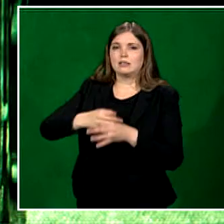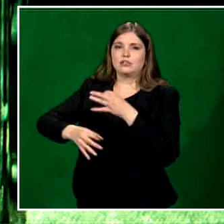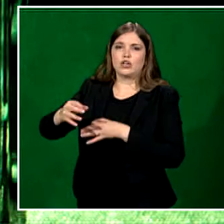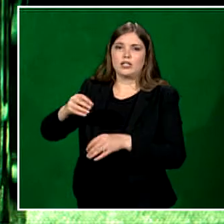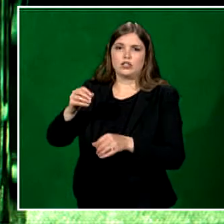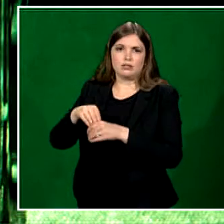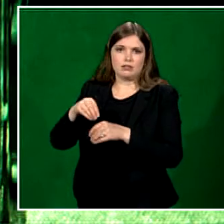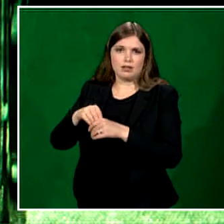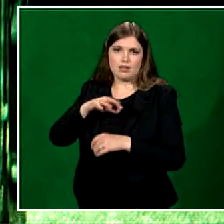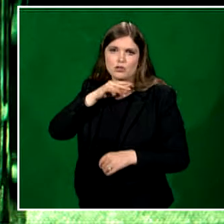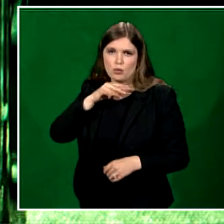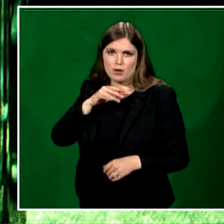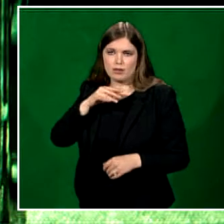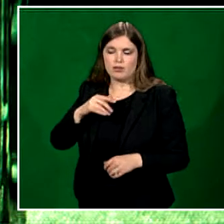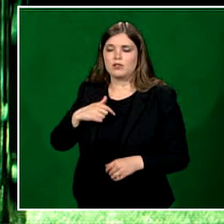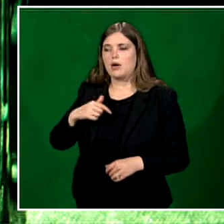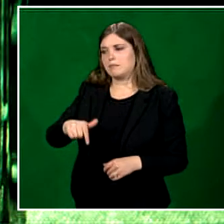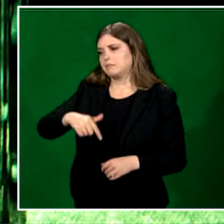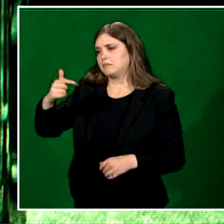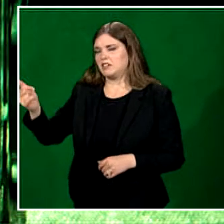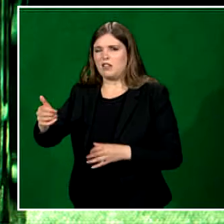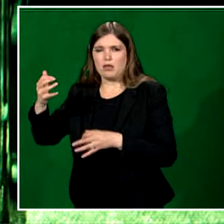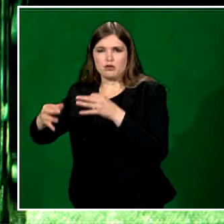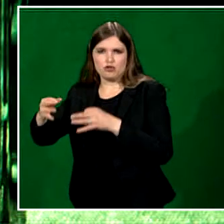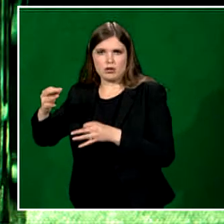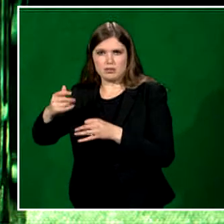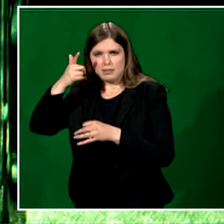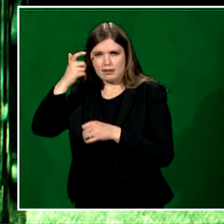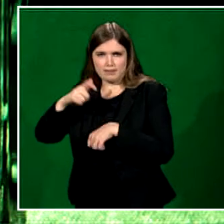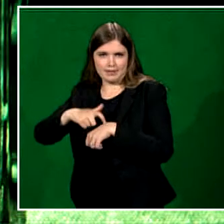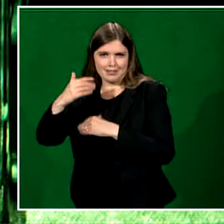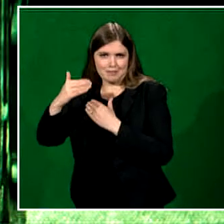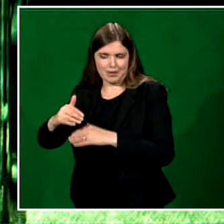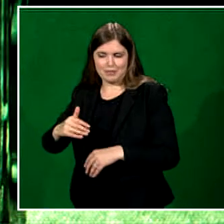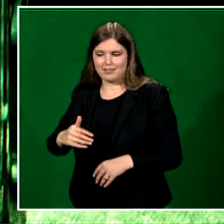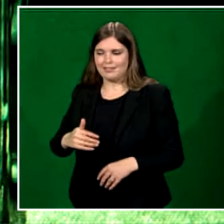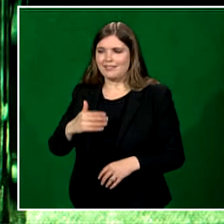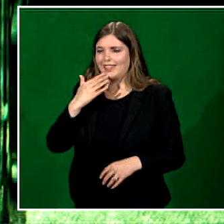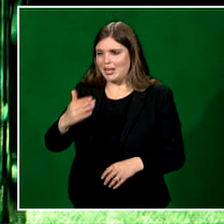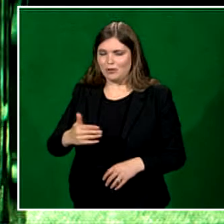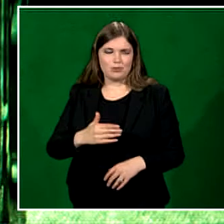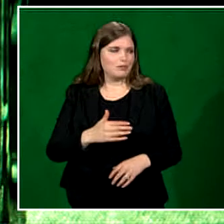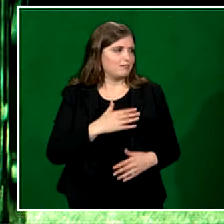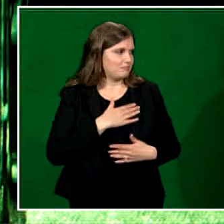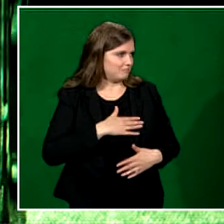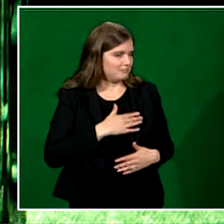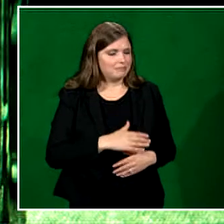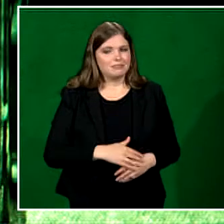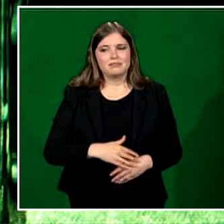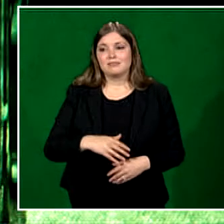other judges given the time. Thank you so much. The pleasure. Emmanuel, go ahead, Alicia.